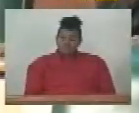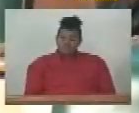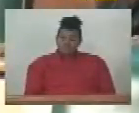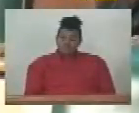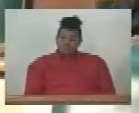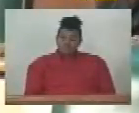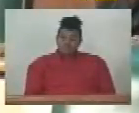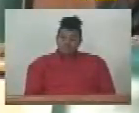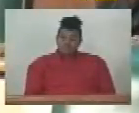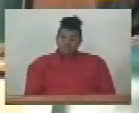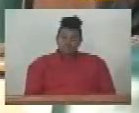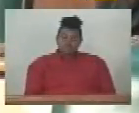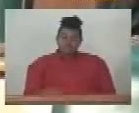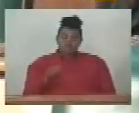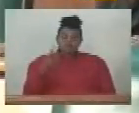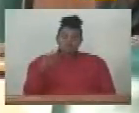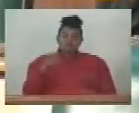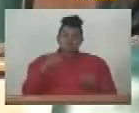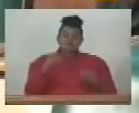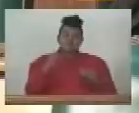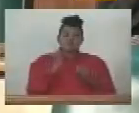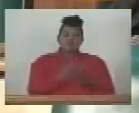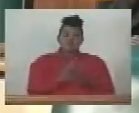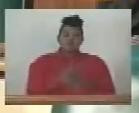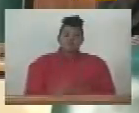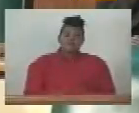I ask that the motion be approved.